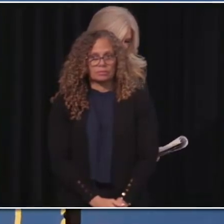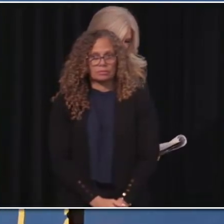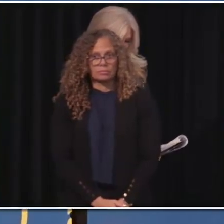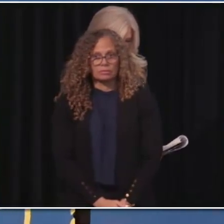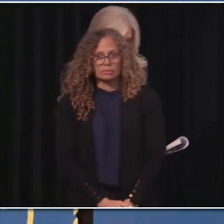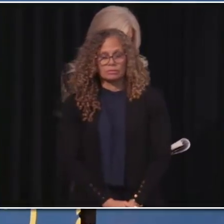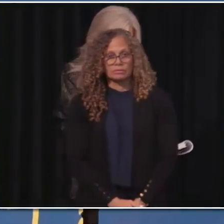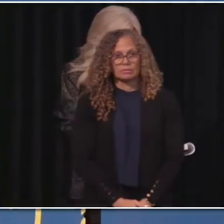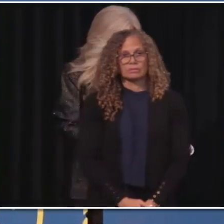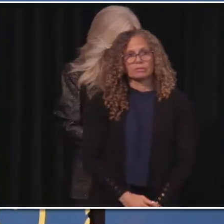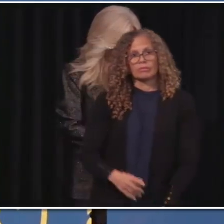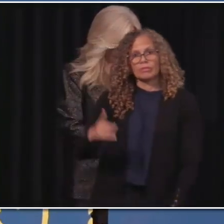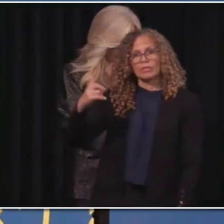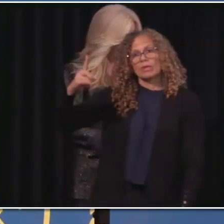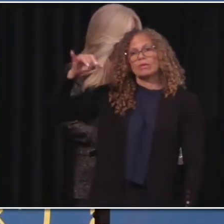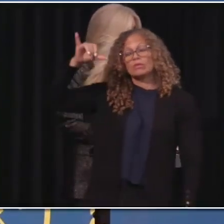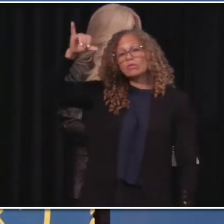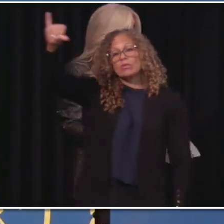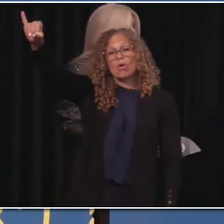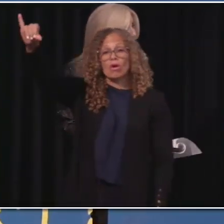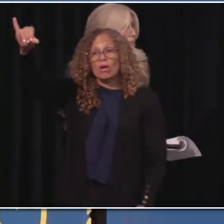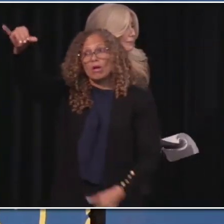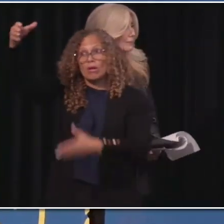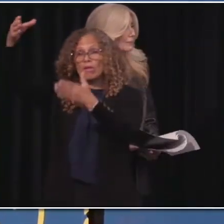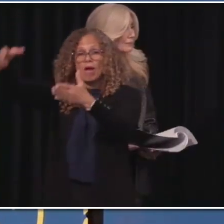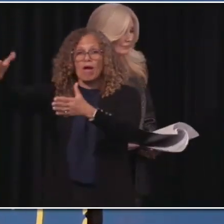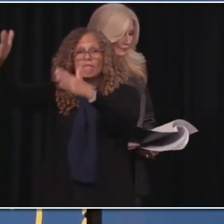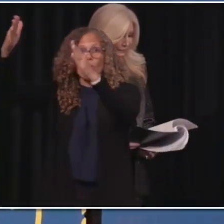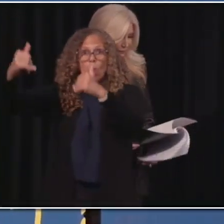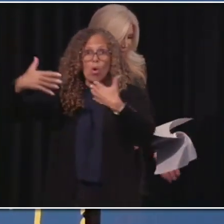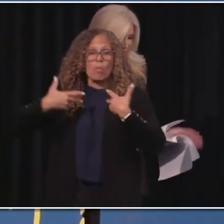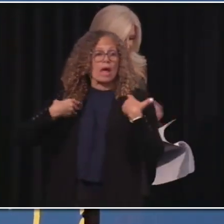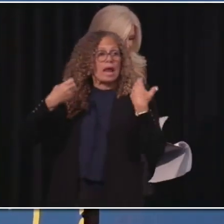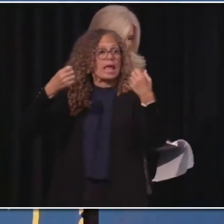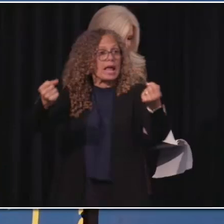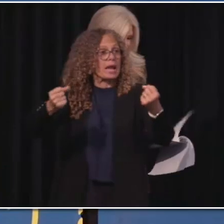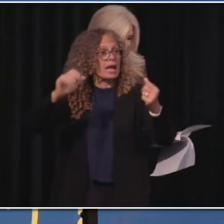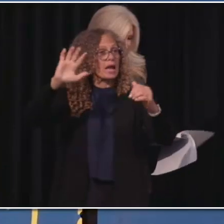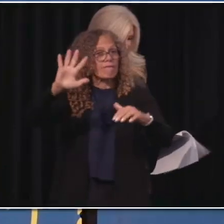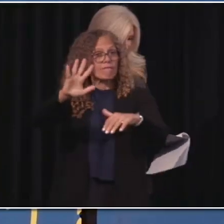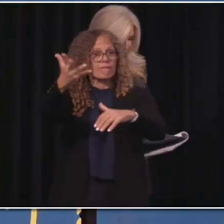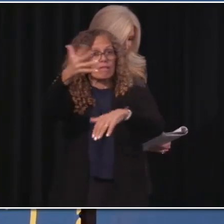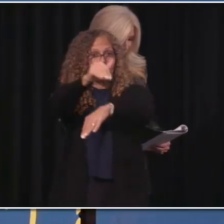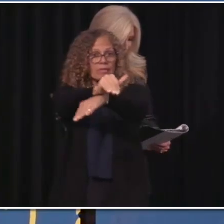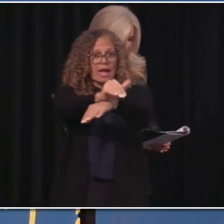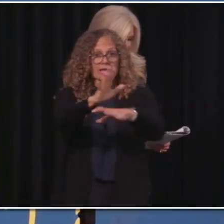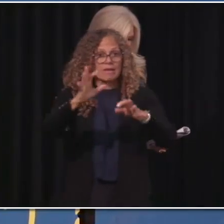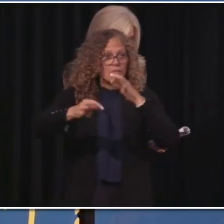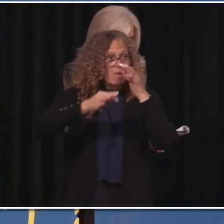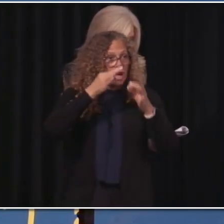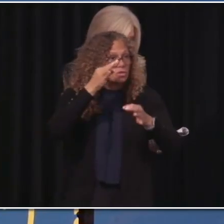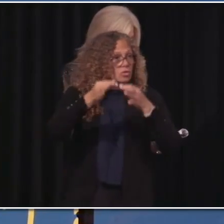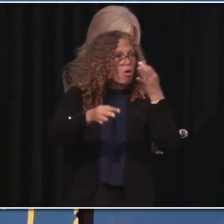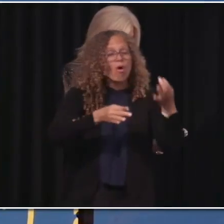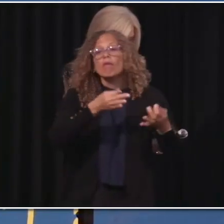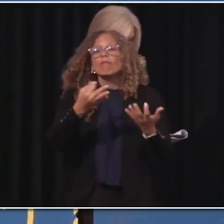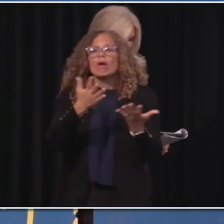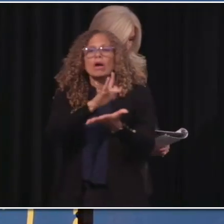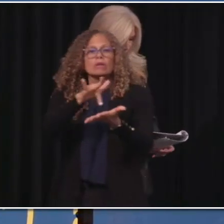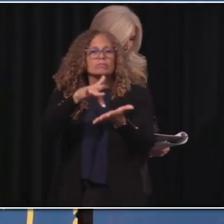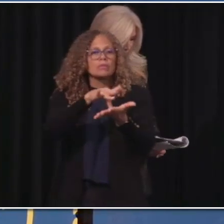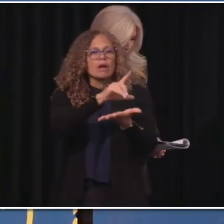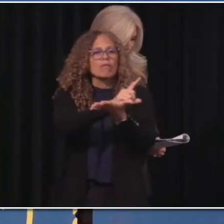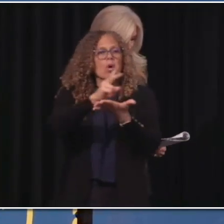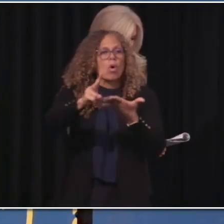Eternal source of hope and healing. Tonight, as we enter the 5th night of Passover, and as we dwell in the midst of the Holy Week for